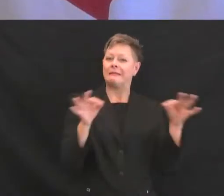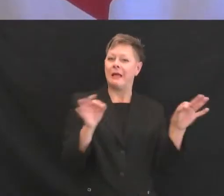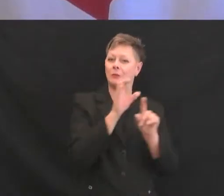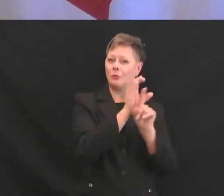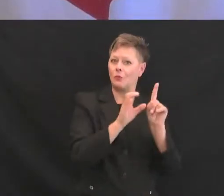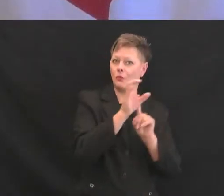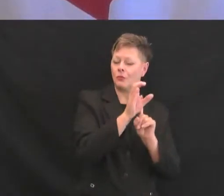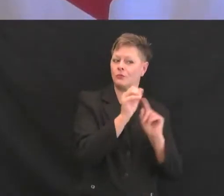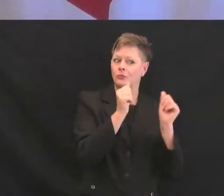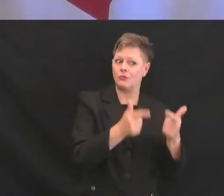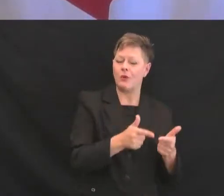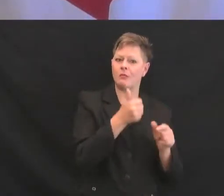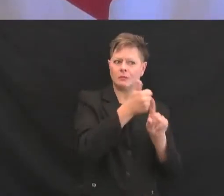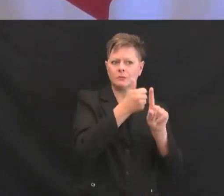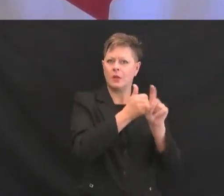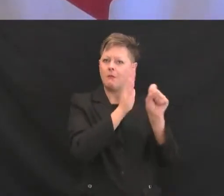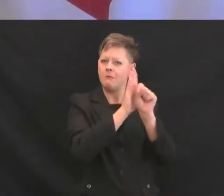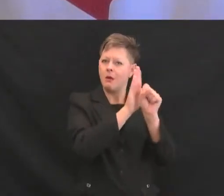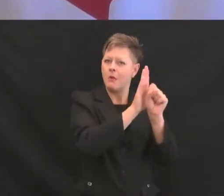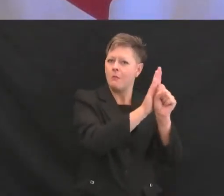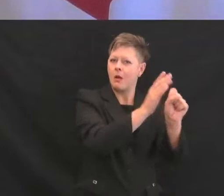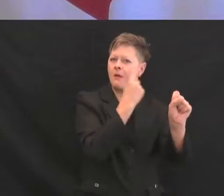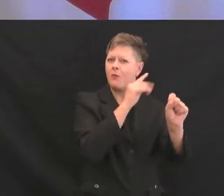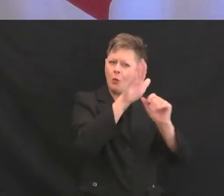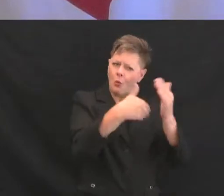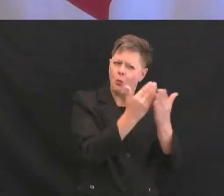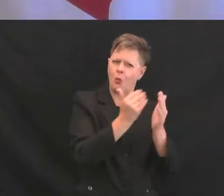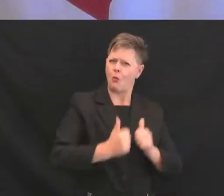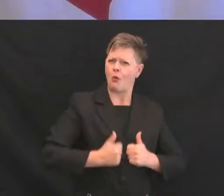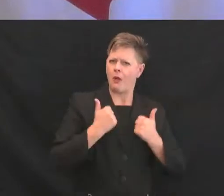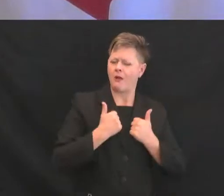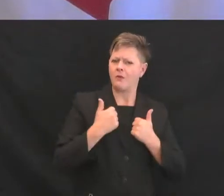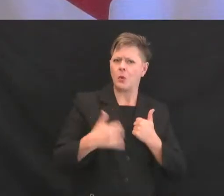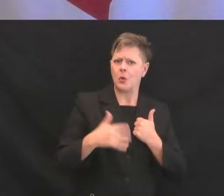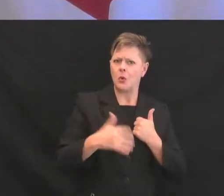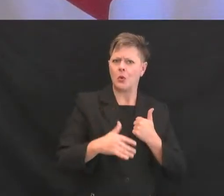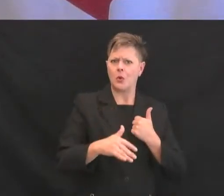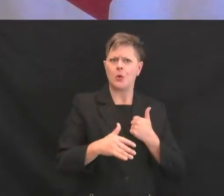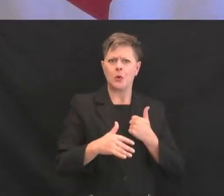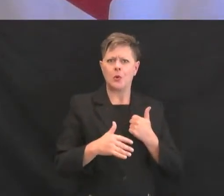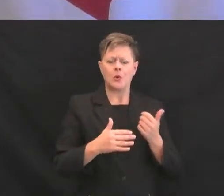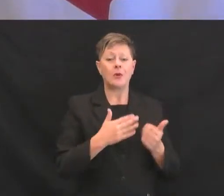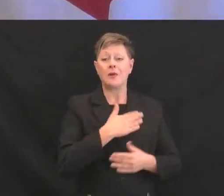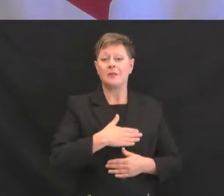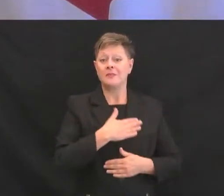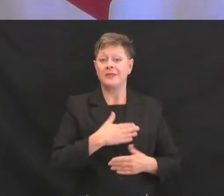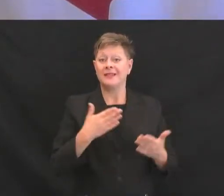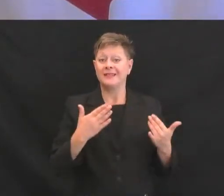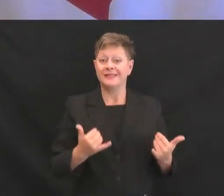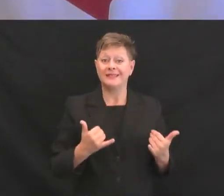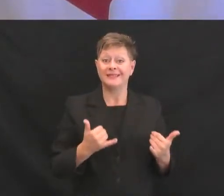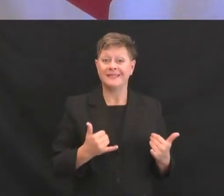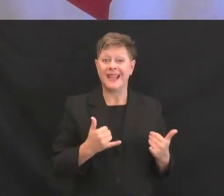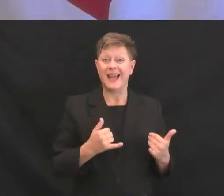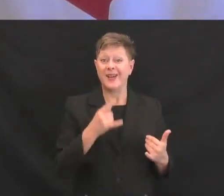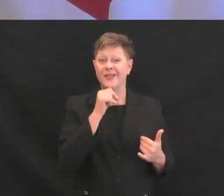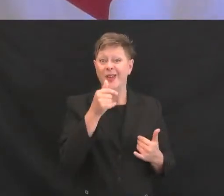an advocate for all of your life, I'm going to ask that you not grade me on my French